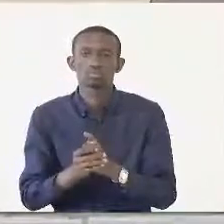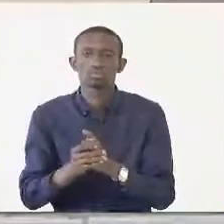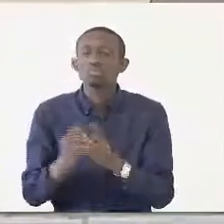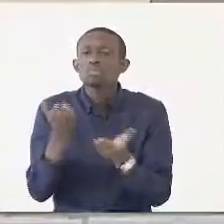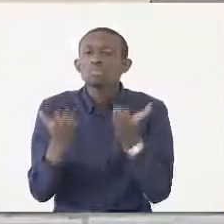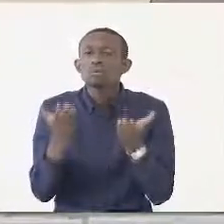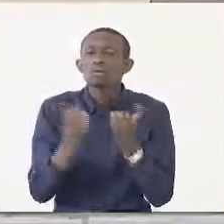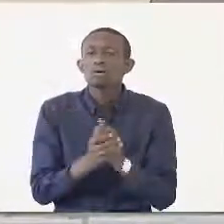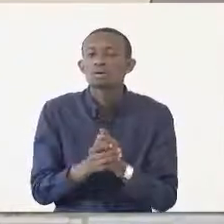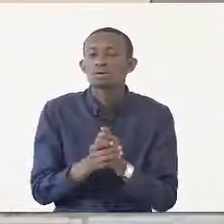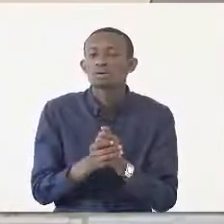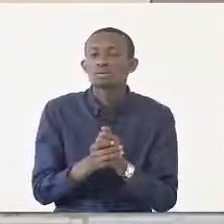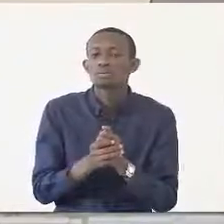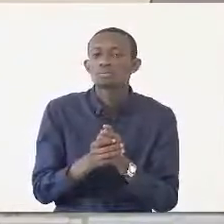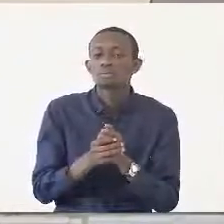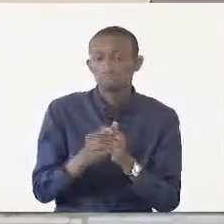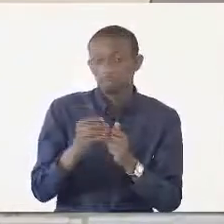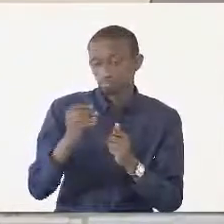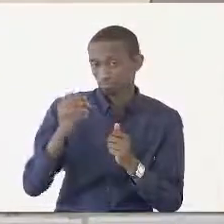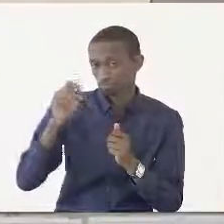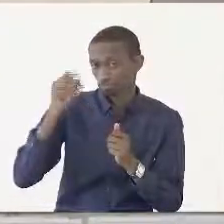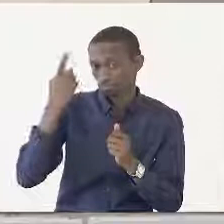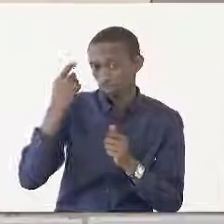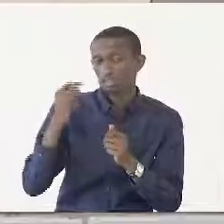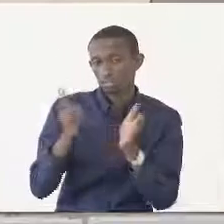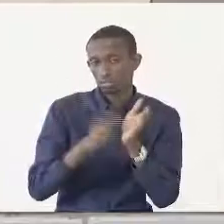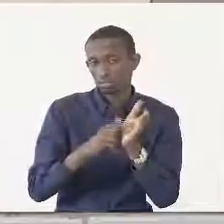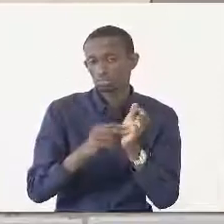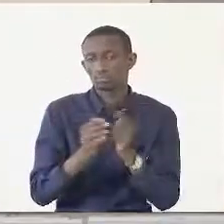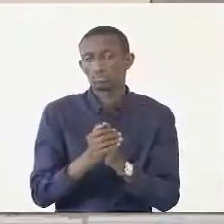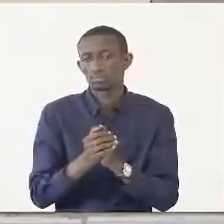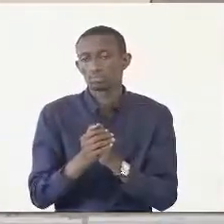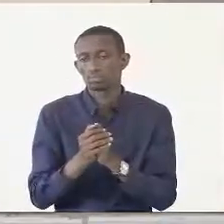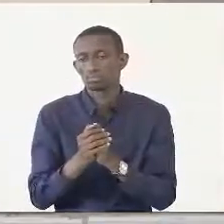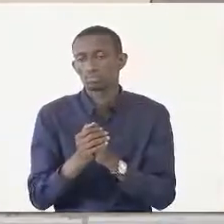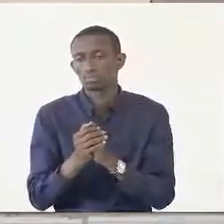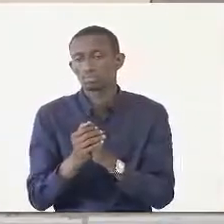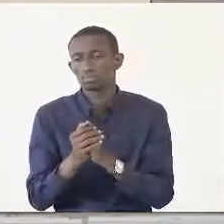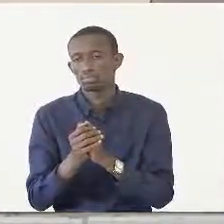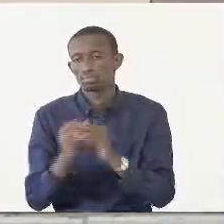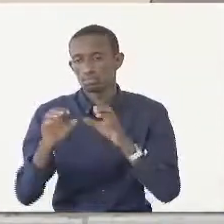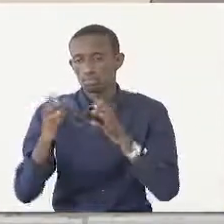equal to the one of the white. And this is where the black was